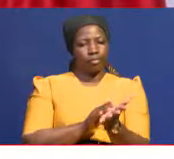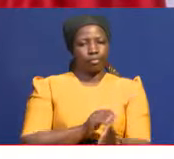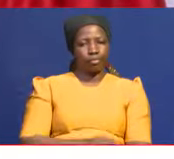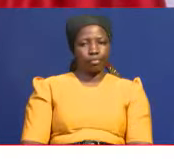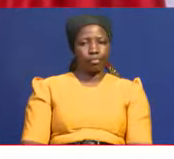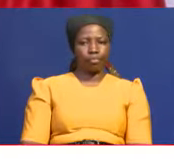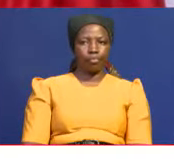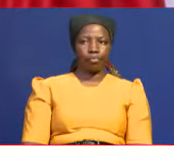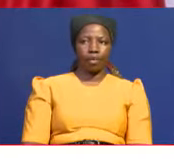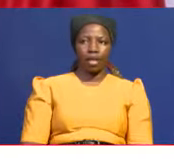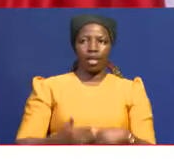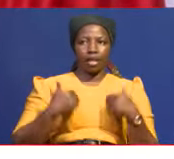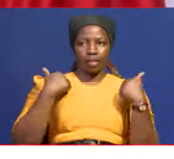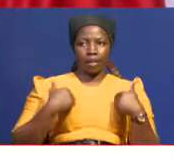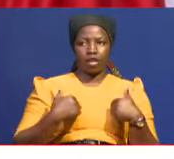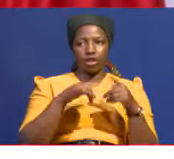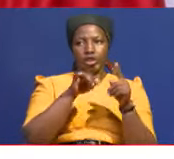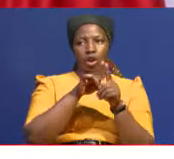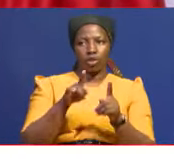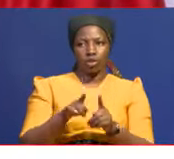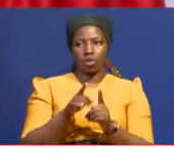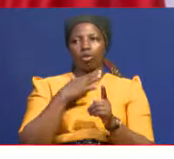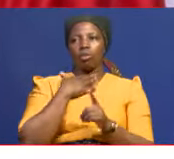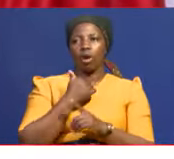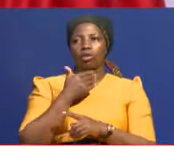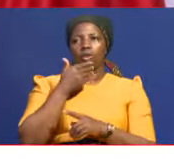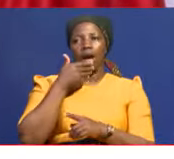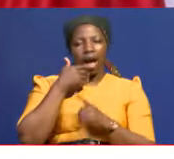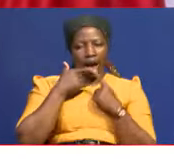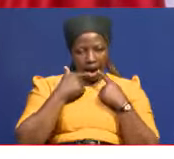I want to also announce that National Youth Service